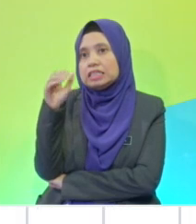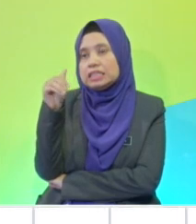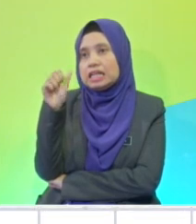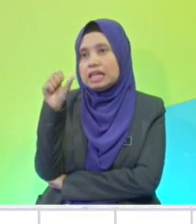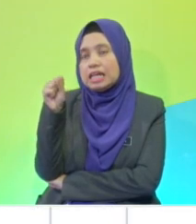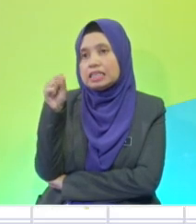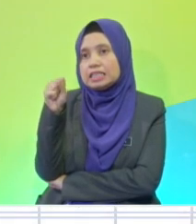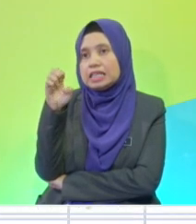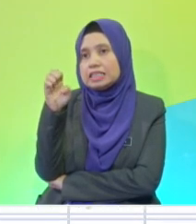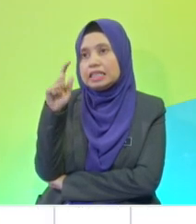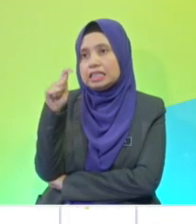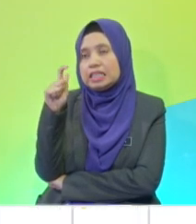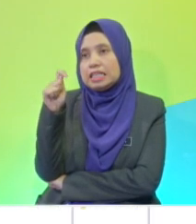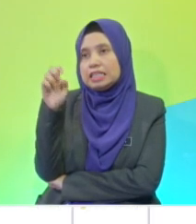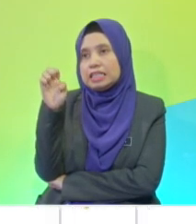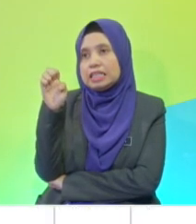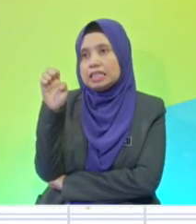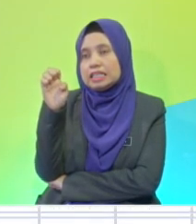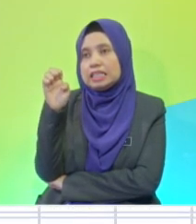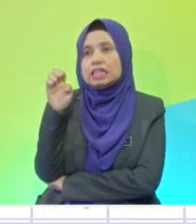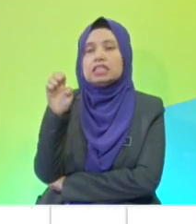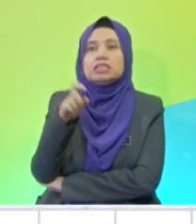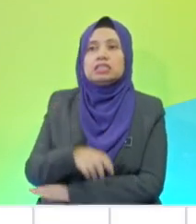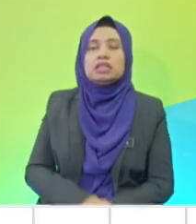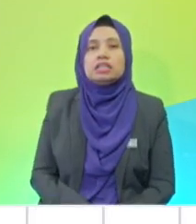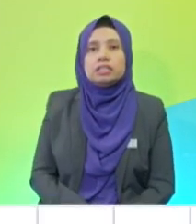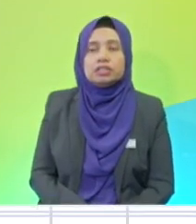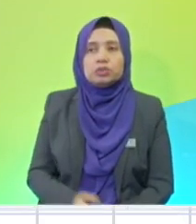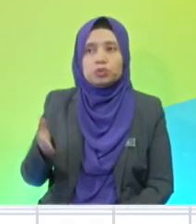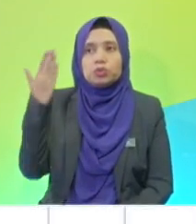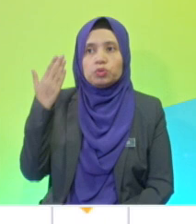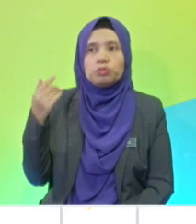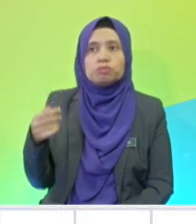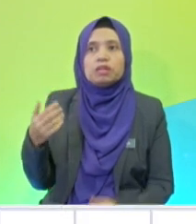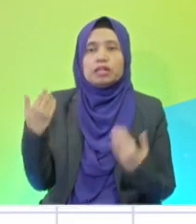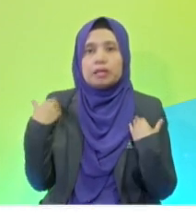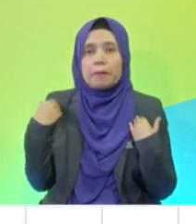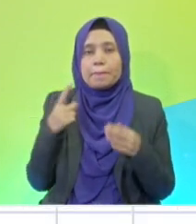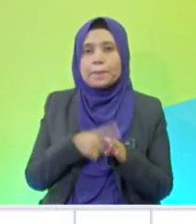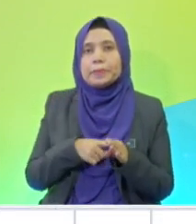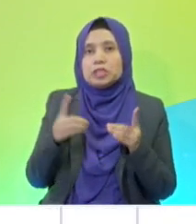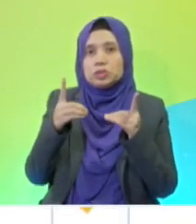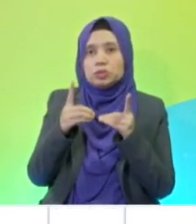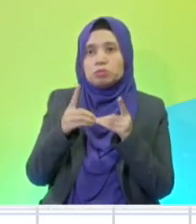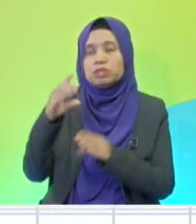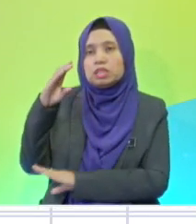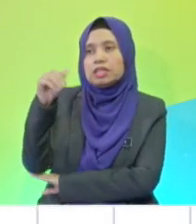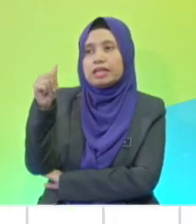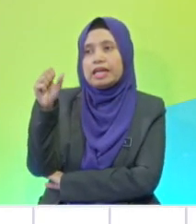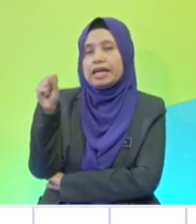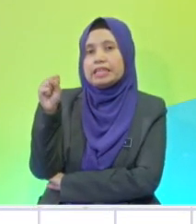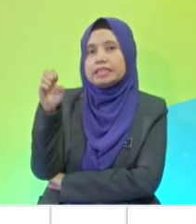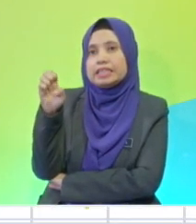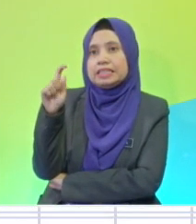when I yeah. was young, this one existed, yeah. Yeah. So I've used it when I was young. Okay, and Shamimi has given us